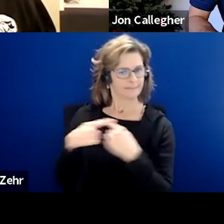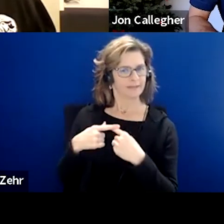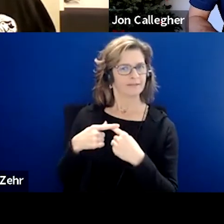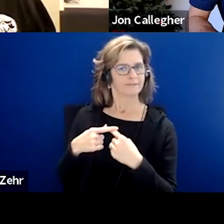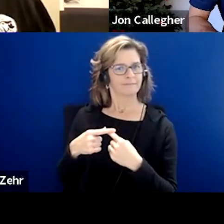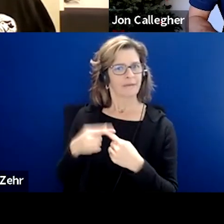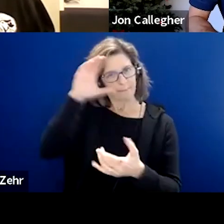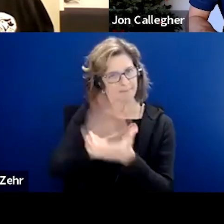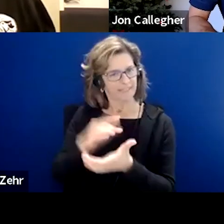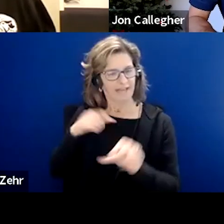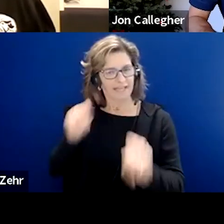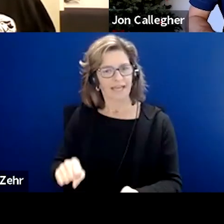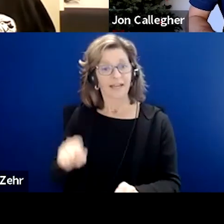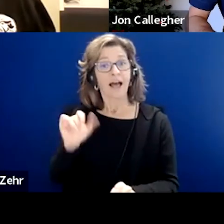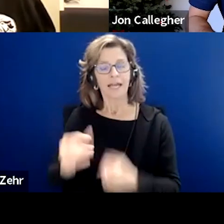them.